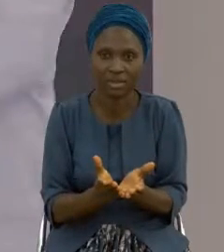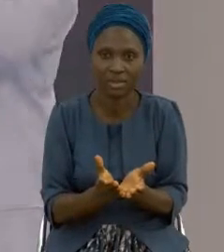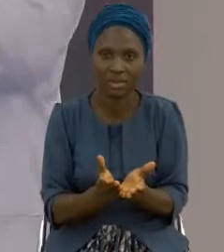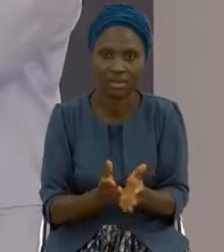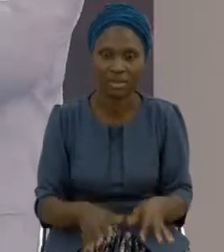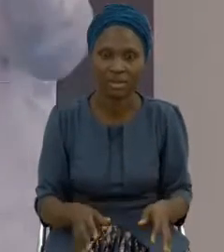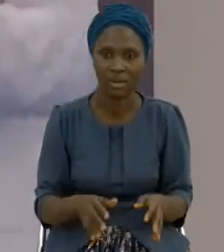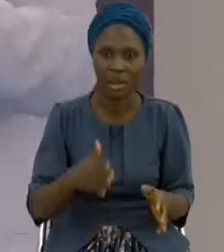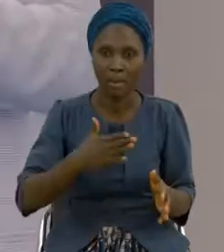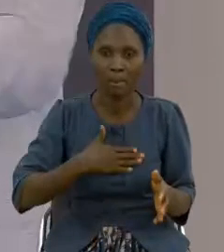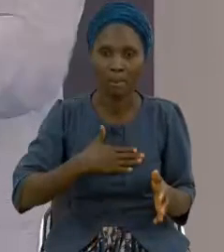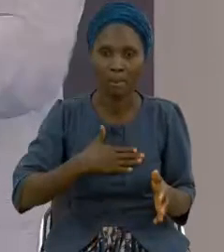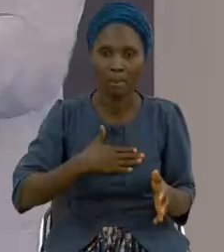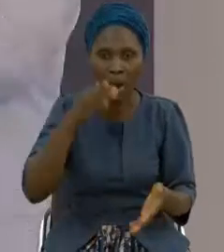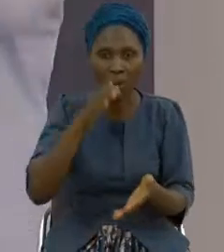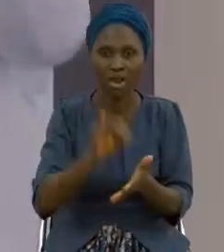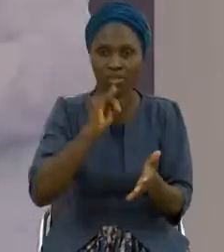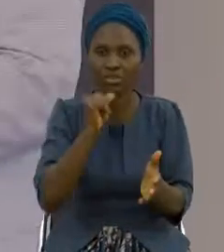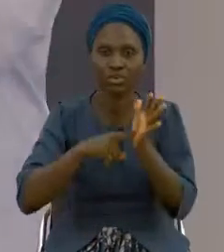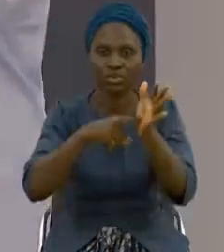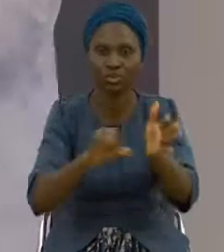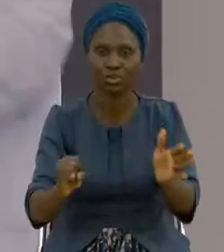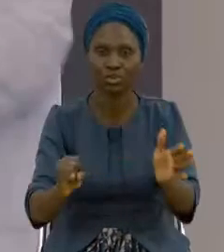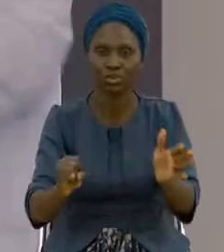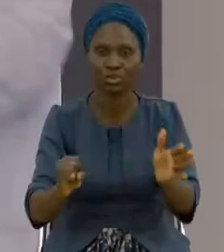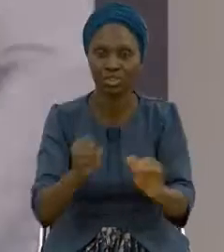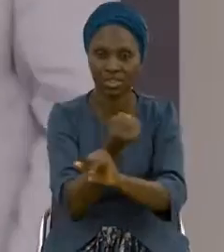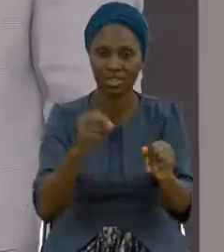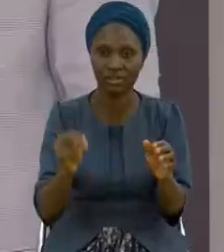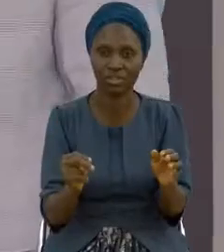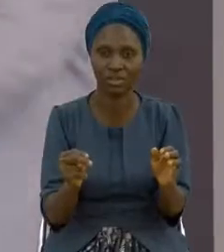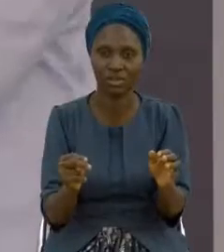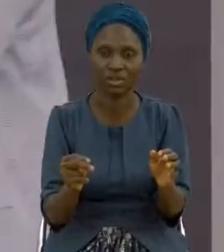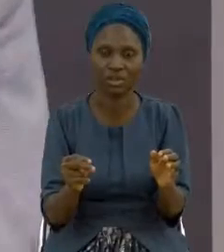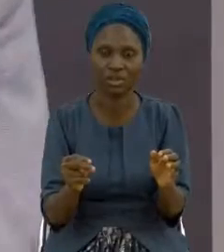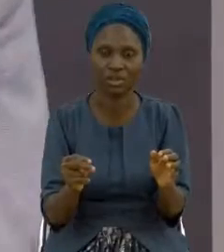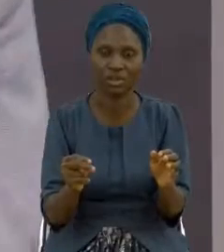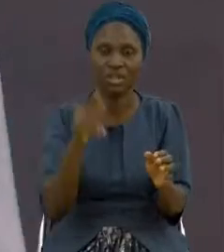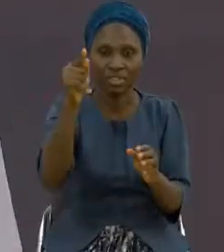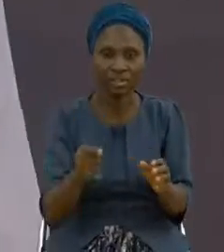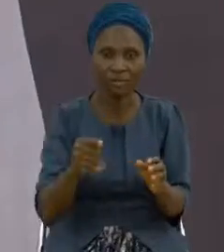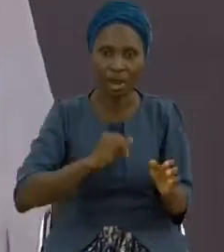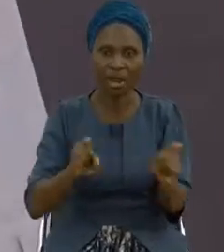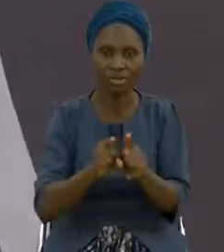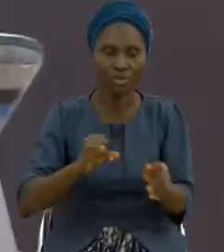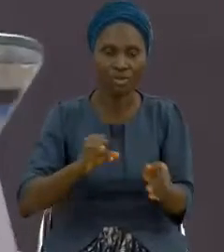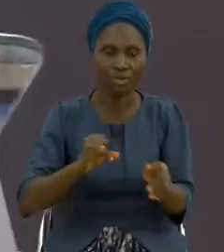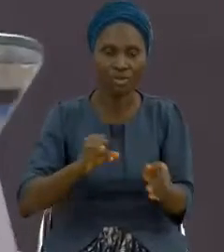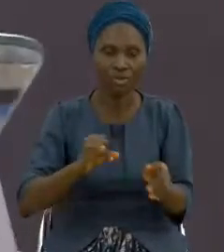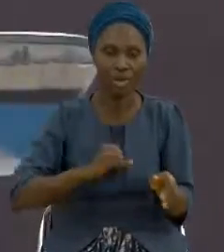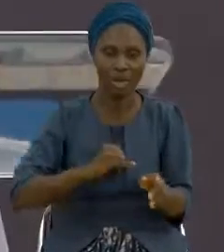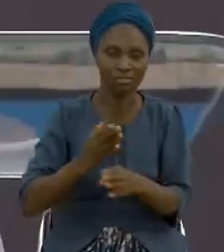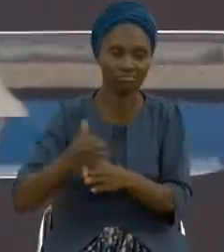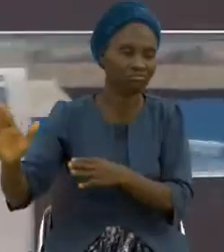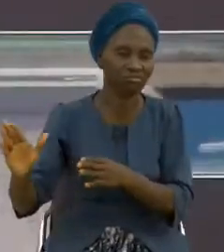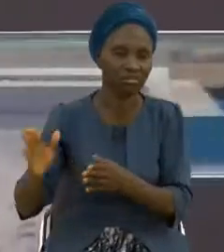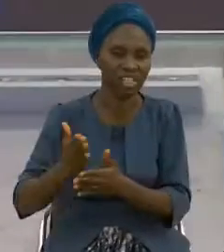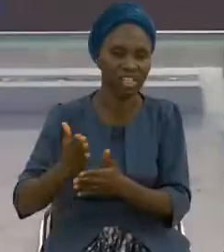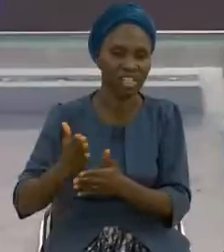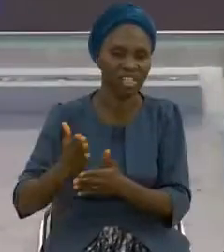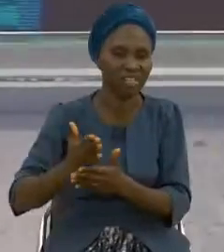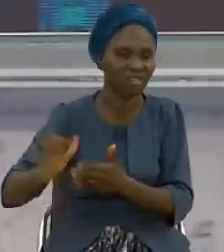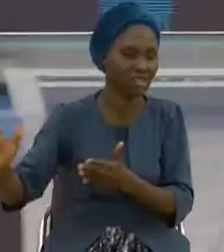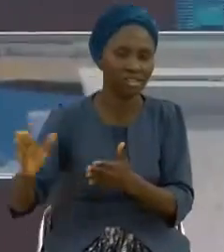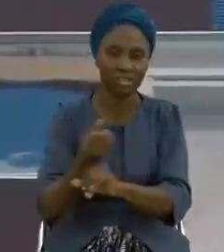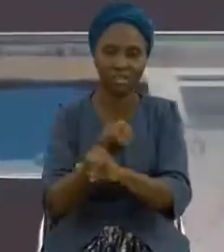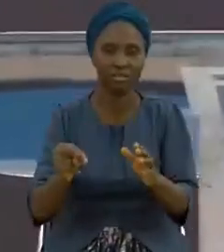salvation, therefore I reject salvation. You don't say that. Why do you say, my